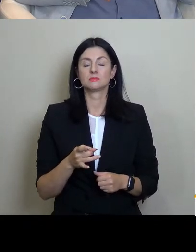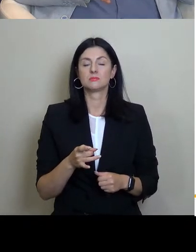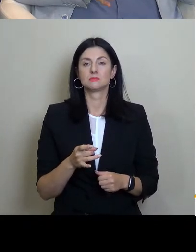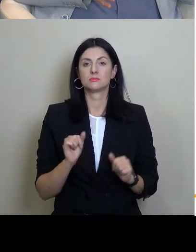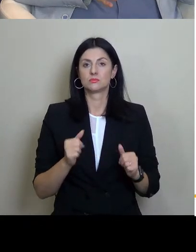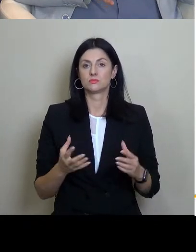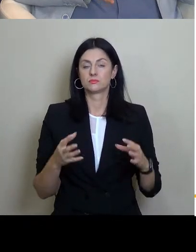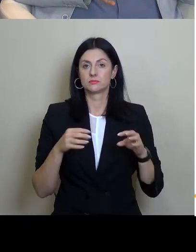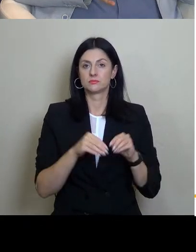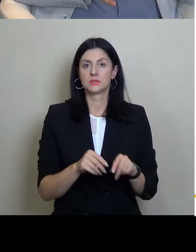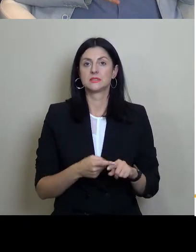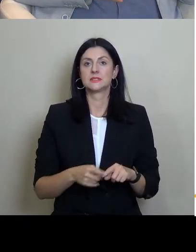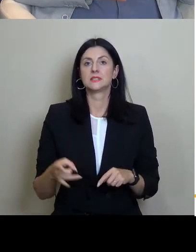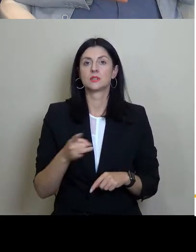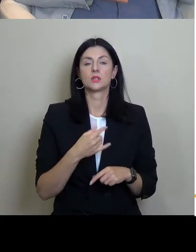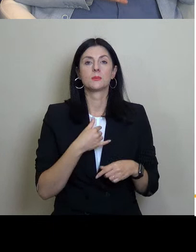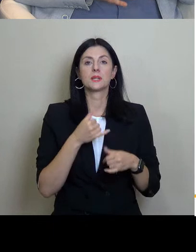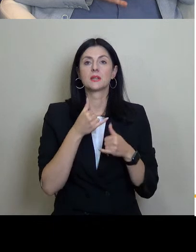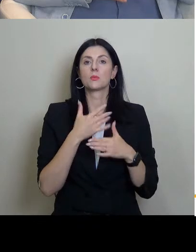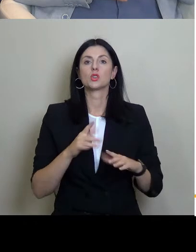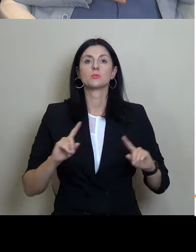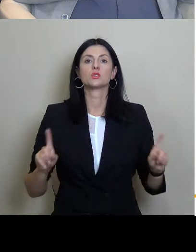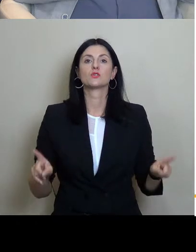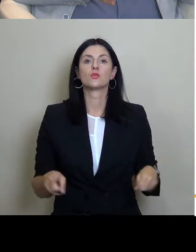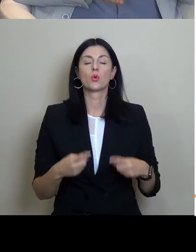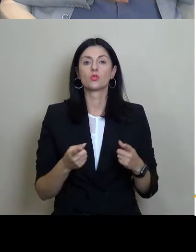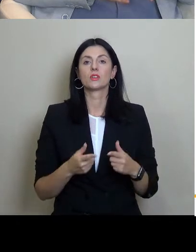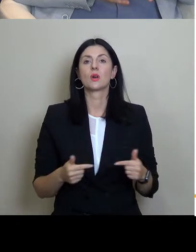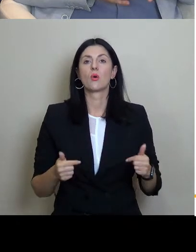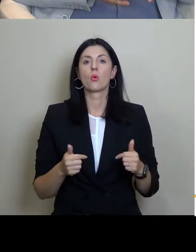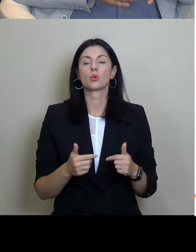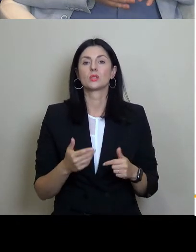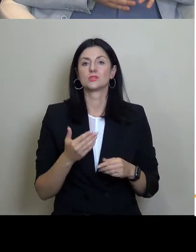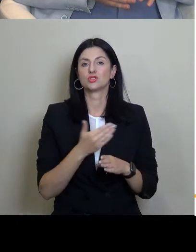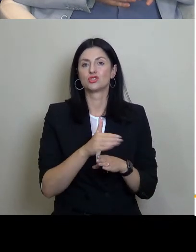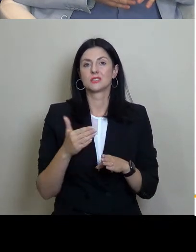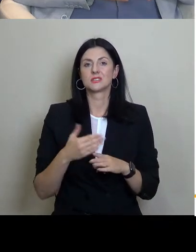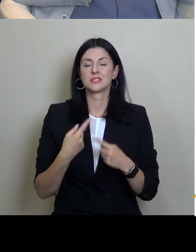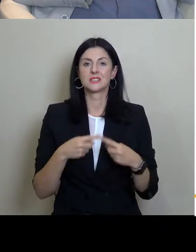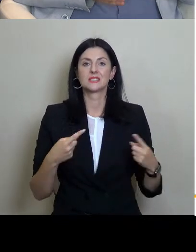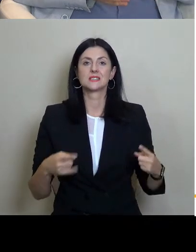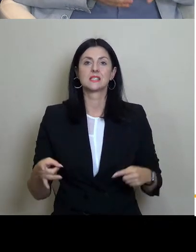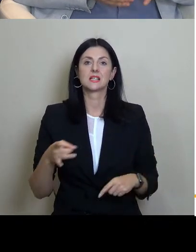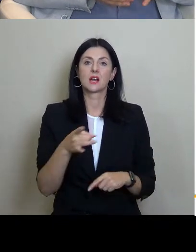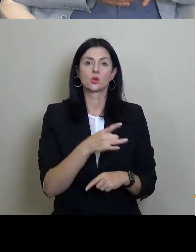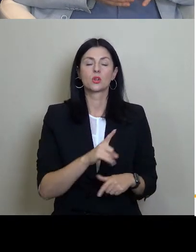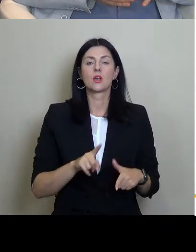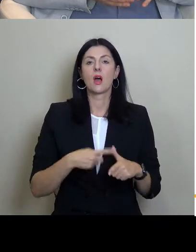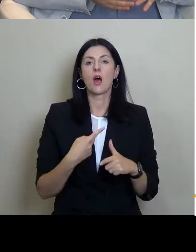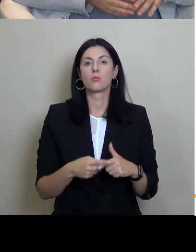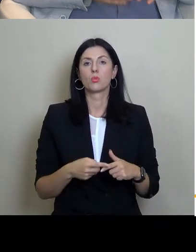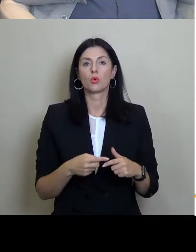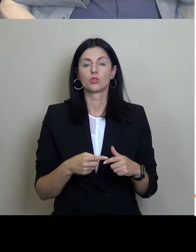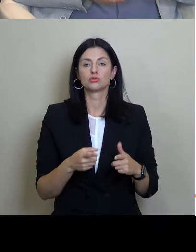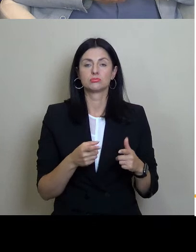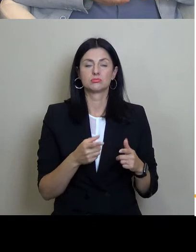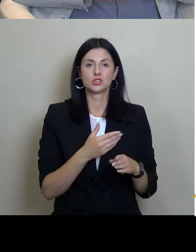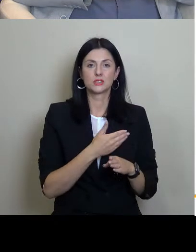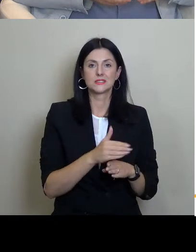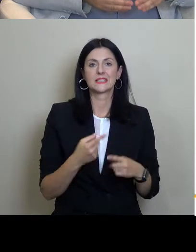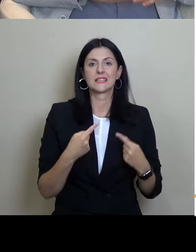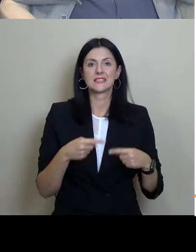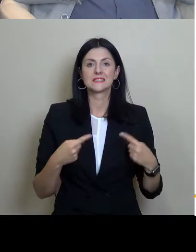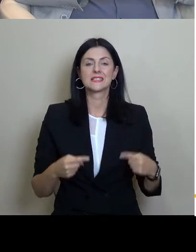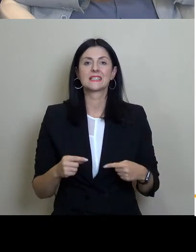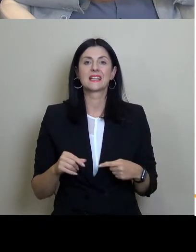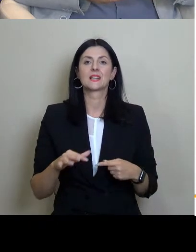can consolidate these rayons, but we cannot create the constituencies from different parts of different rayons or from different parts from